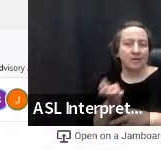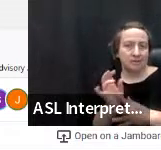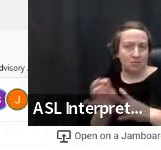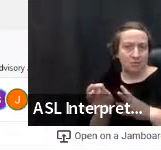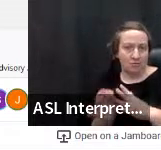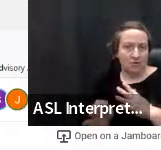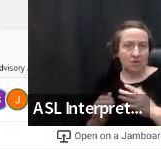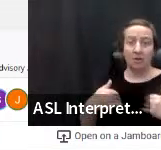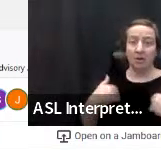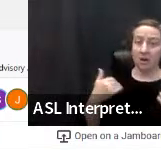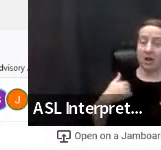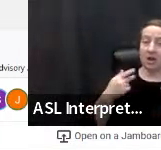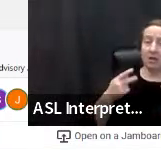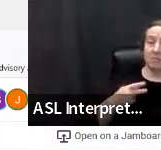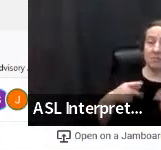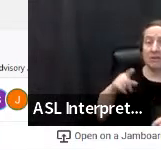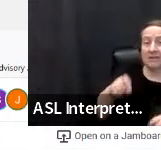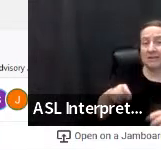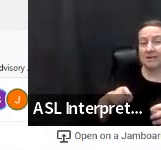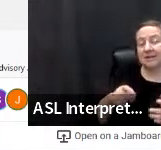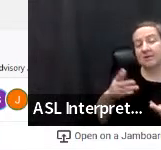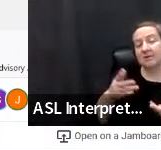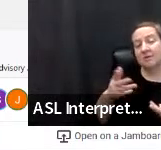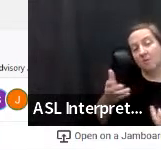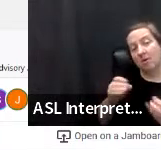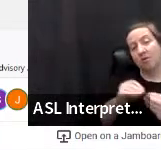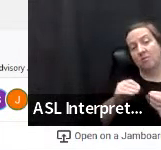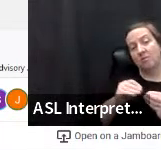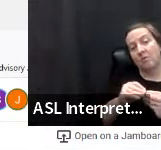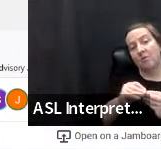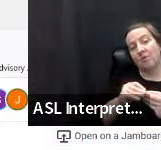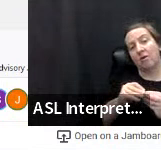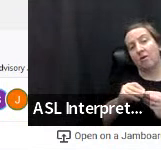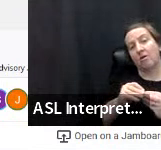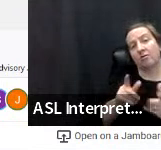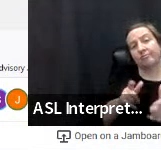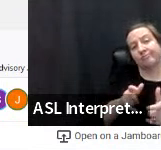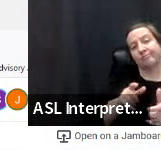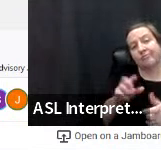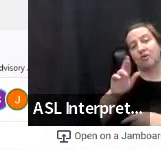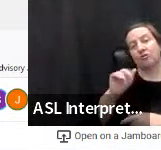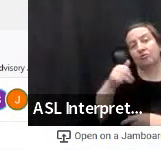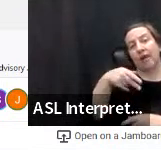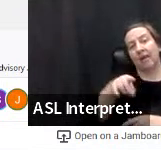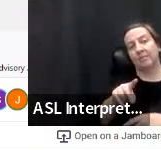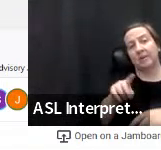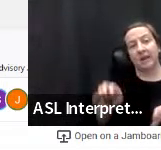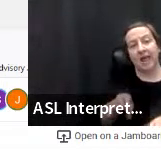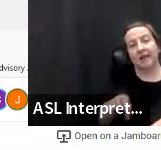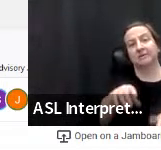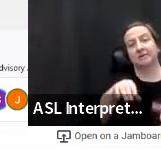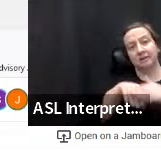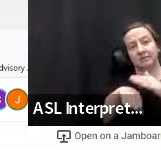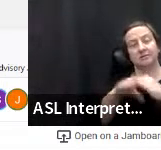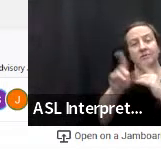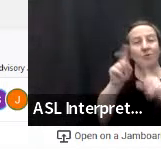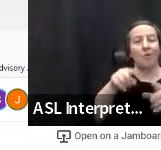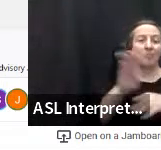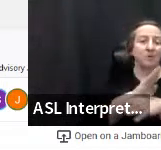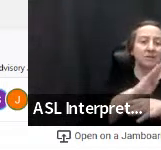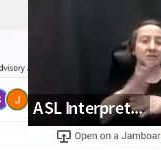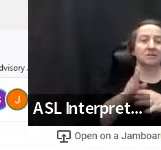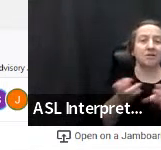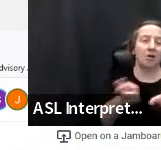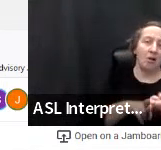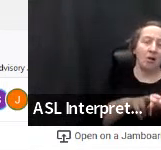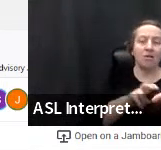the younger people want more kind of like rapid access to the businesses and kind of like get on